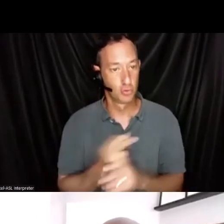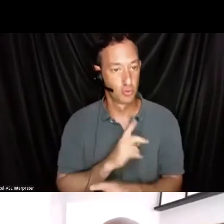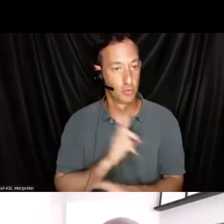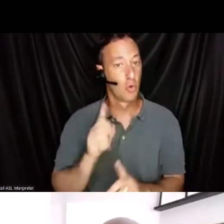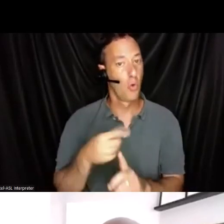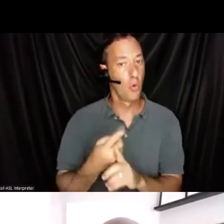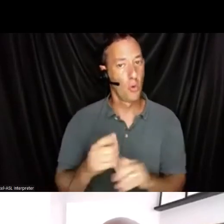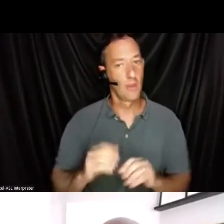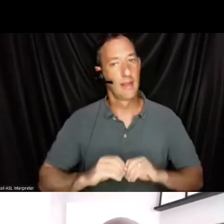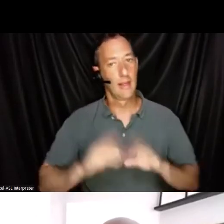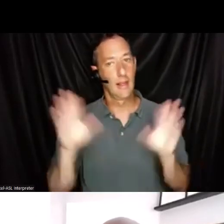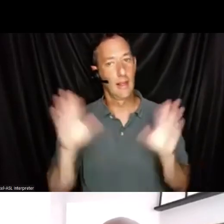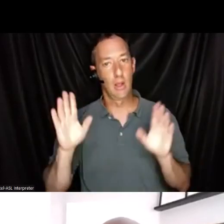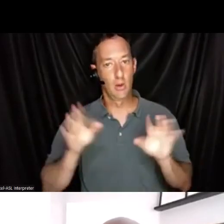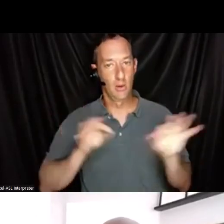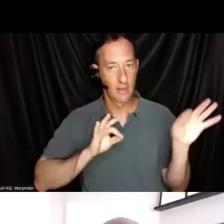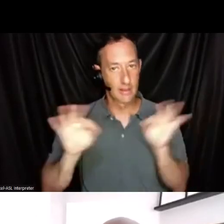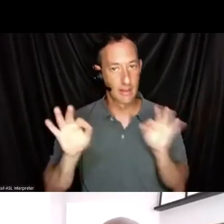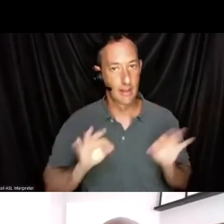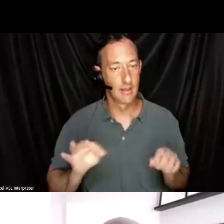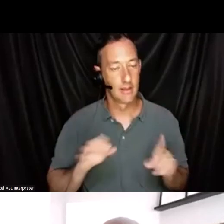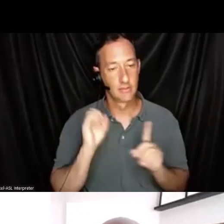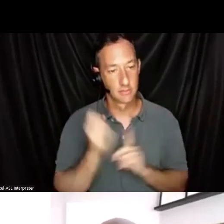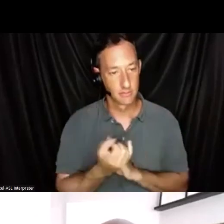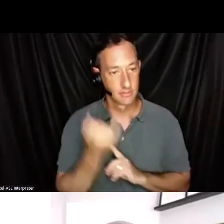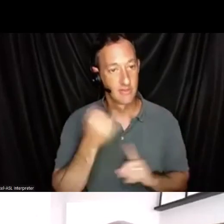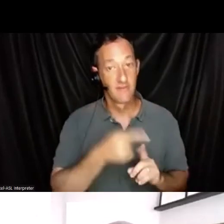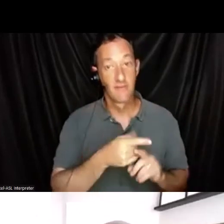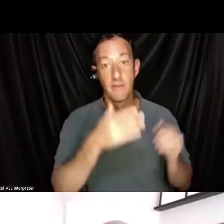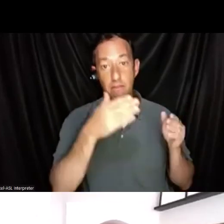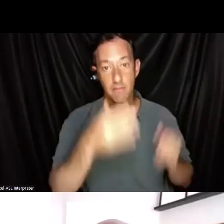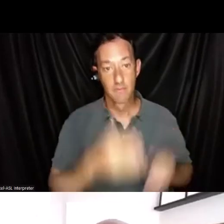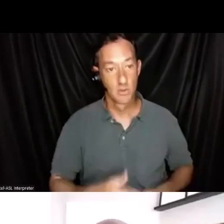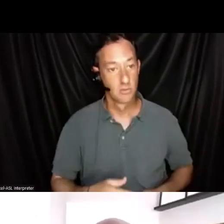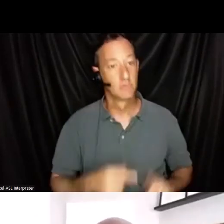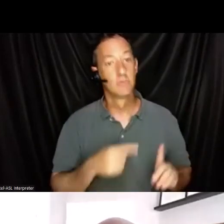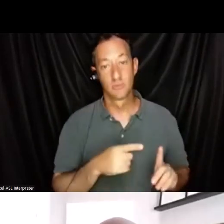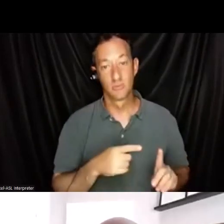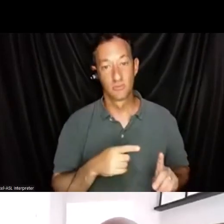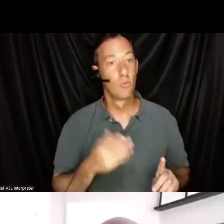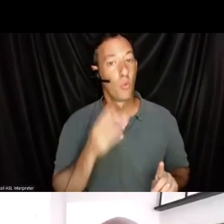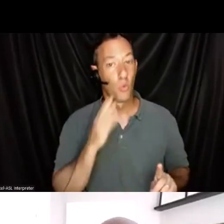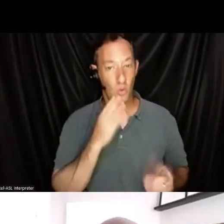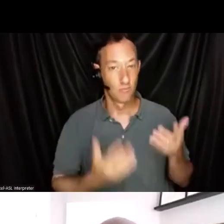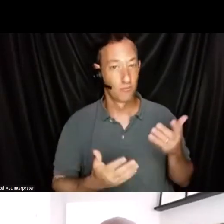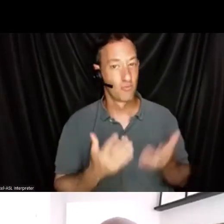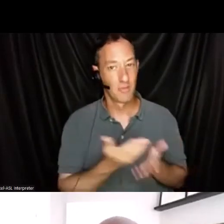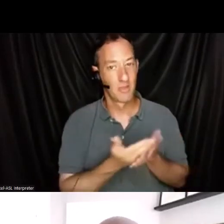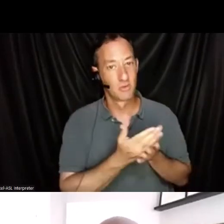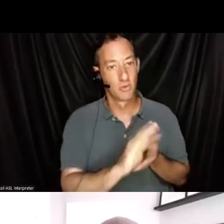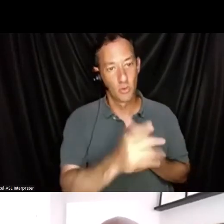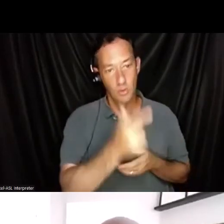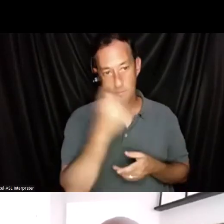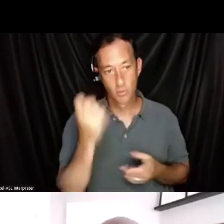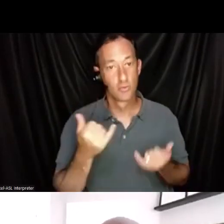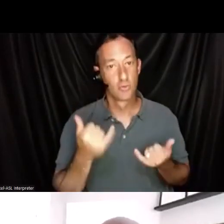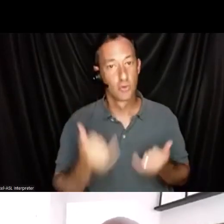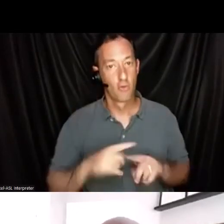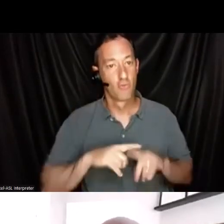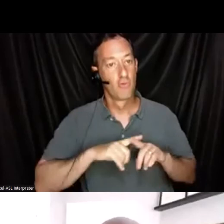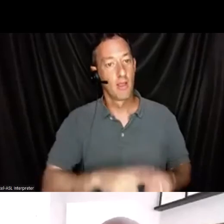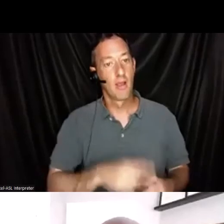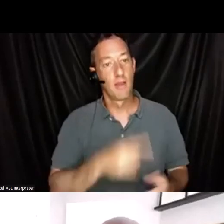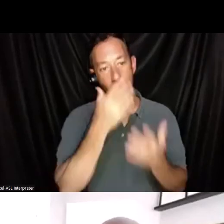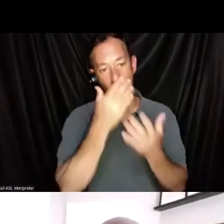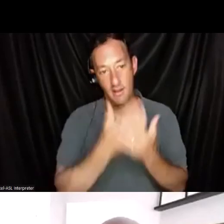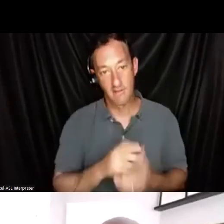clearly delineated circumstances when the individual would otherwise be excluded because of current reliable evidence that the